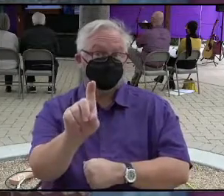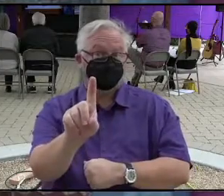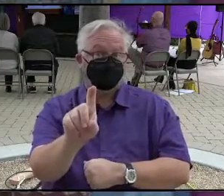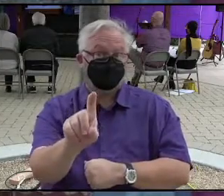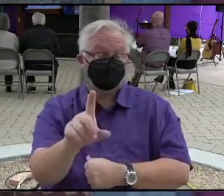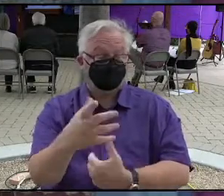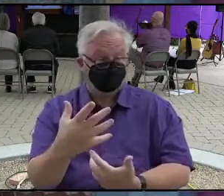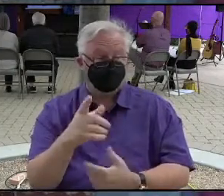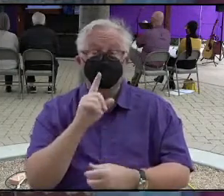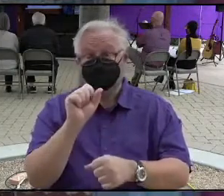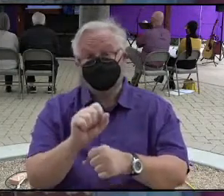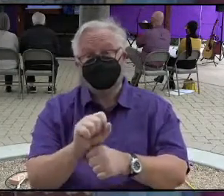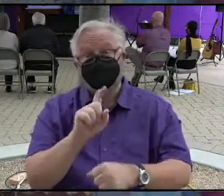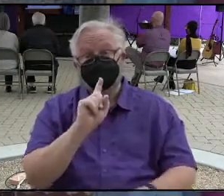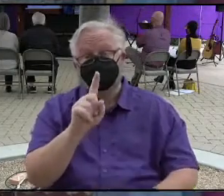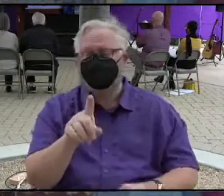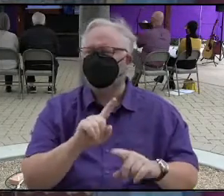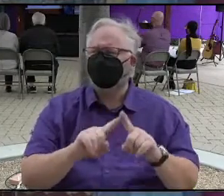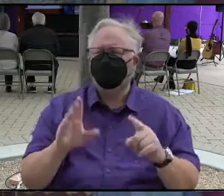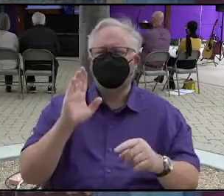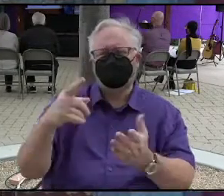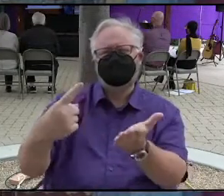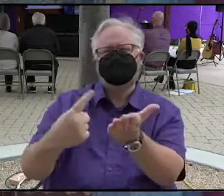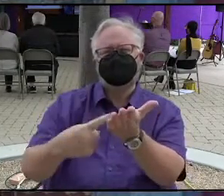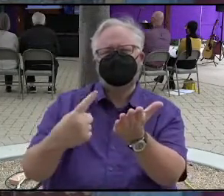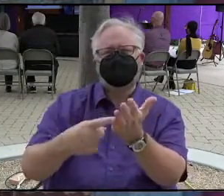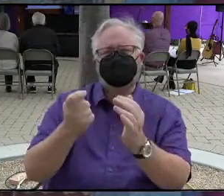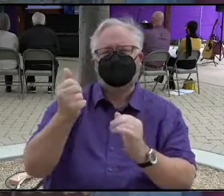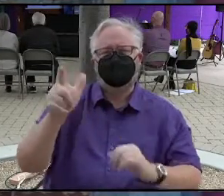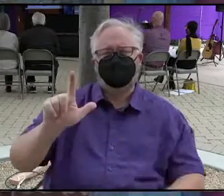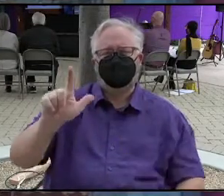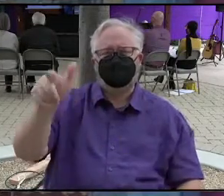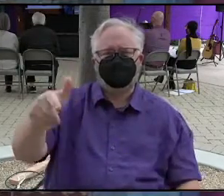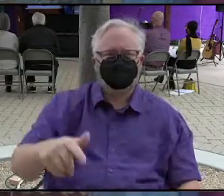It does, but we'll talk a little bit about that later.